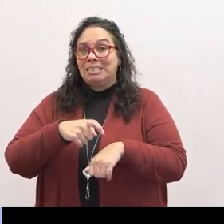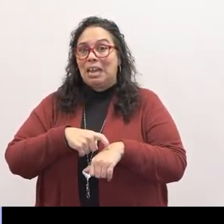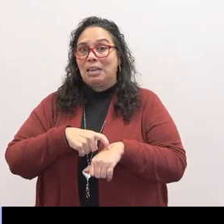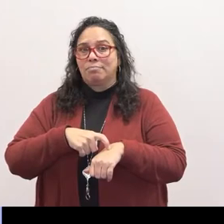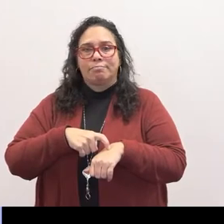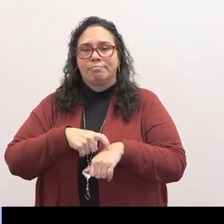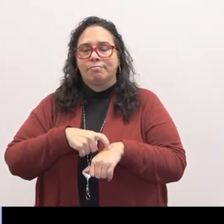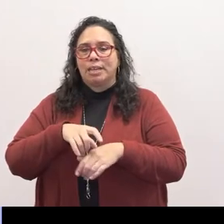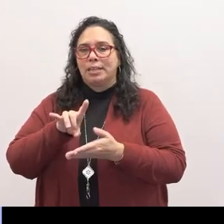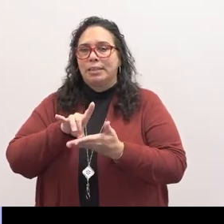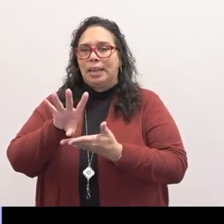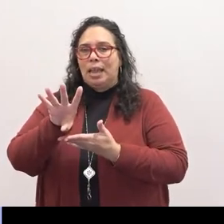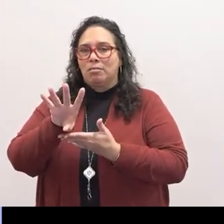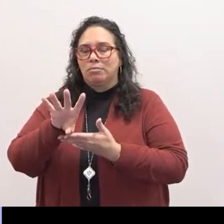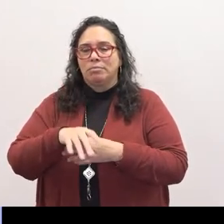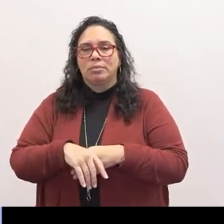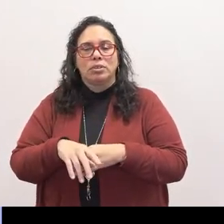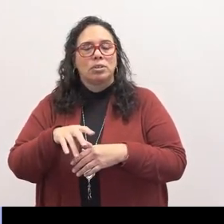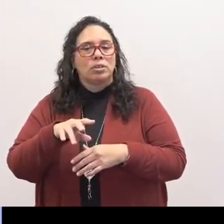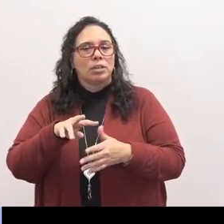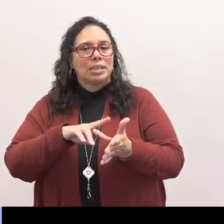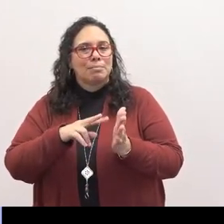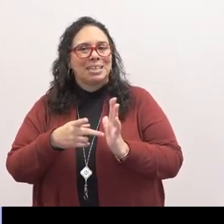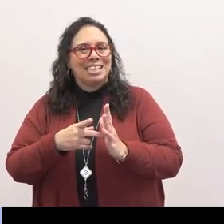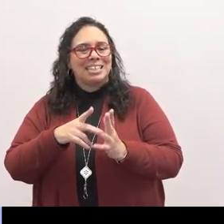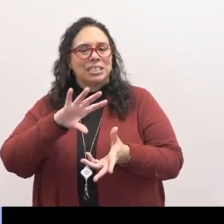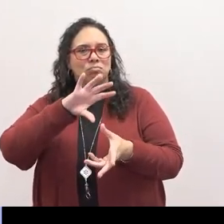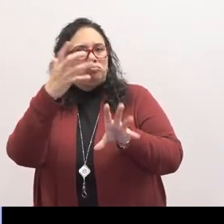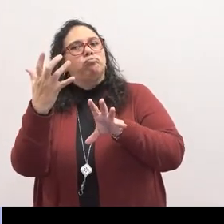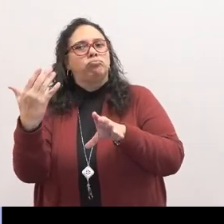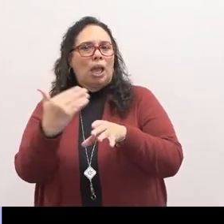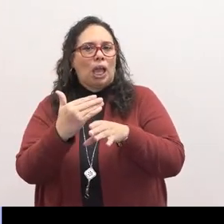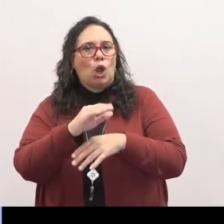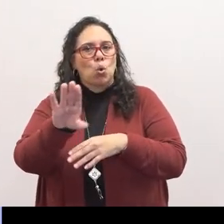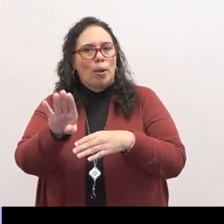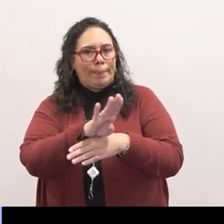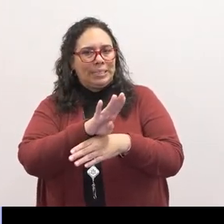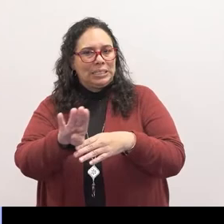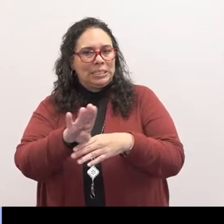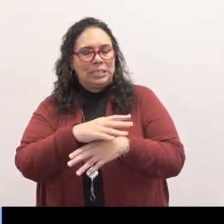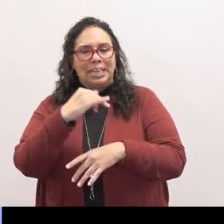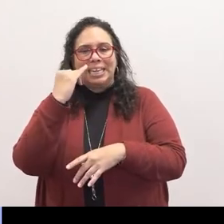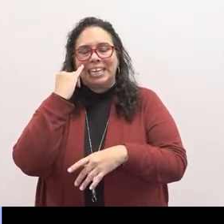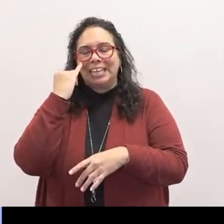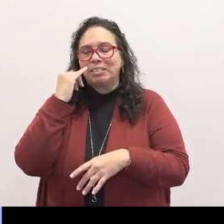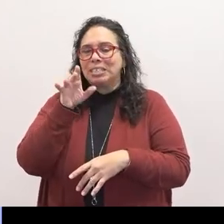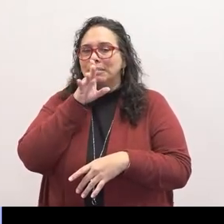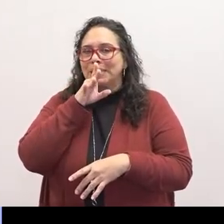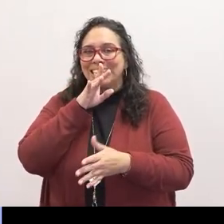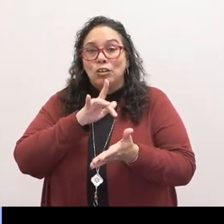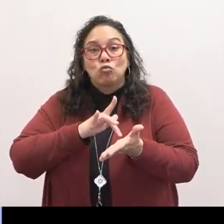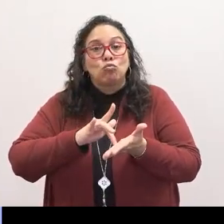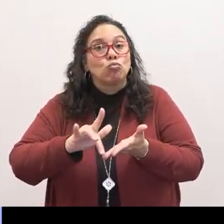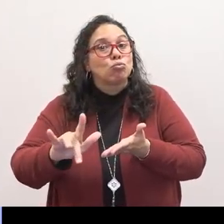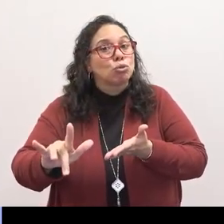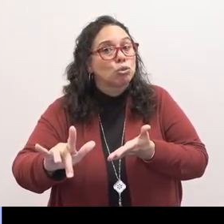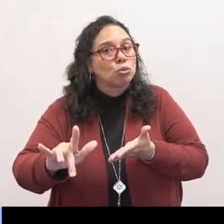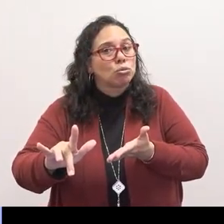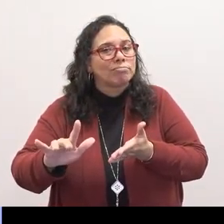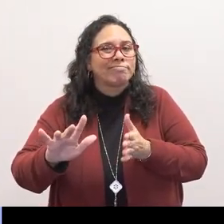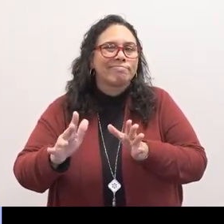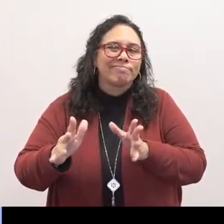about disruptive, I mean they're disrupting your business, right? If someone is speaking and they're rude,